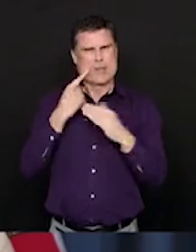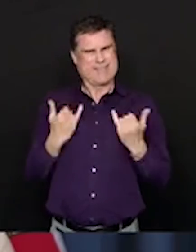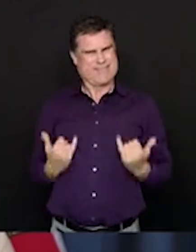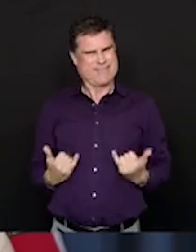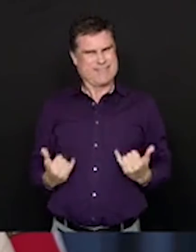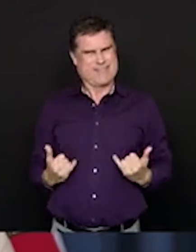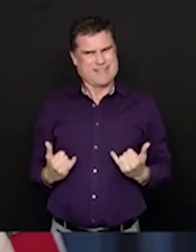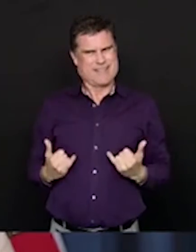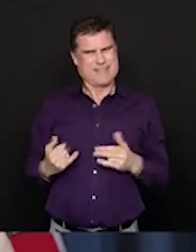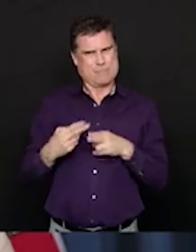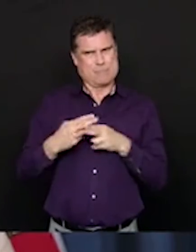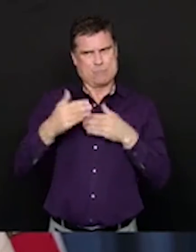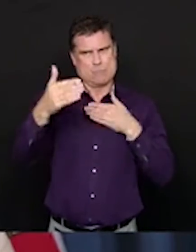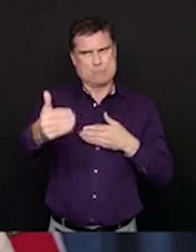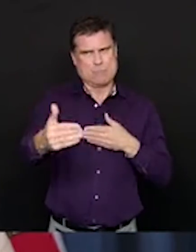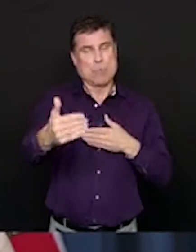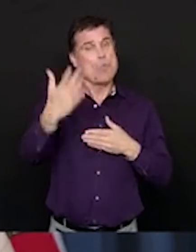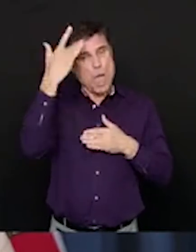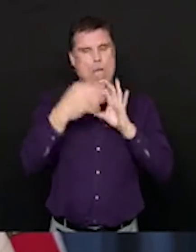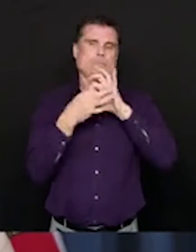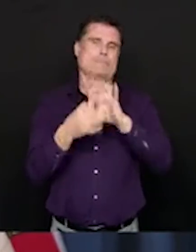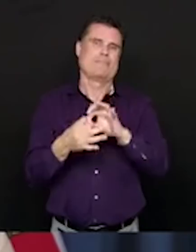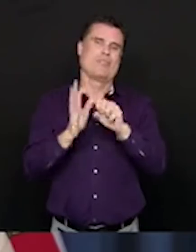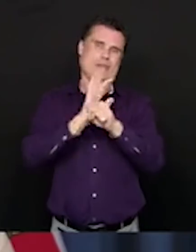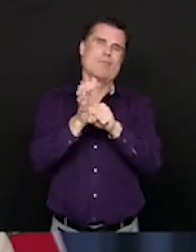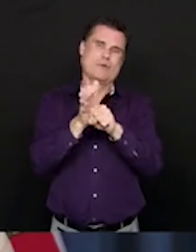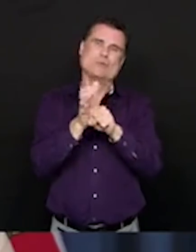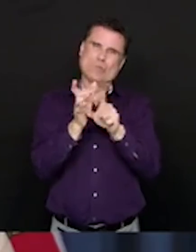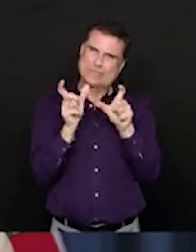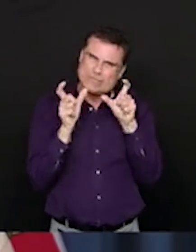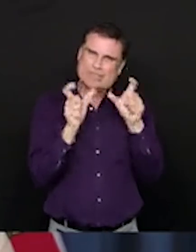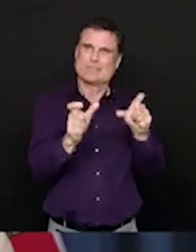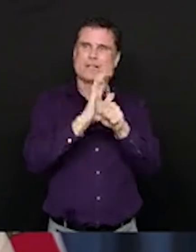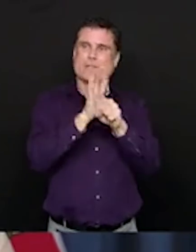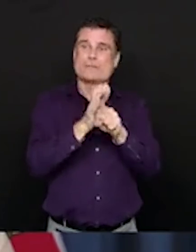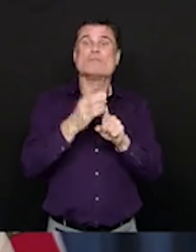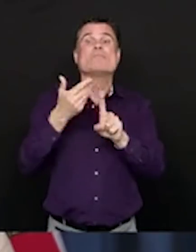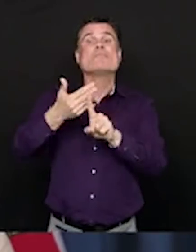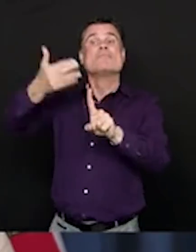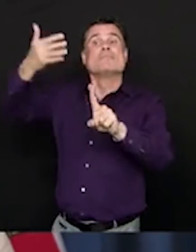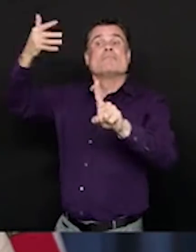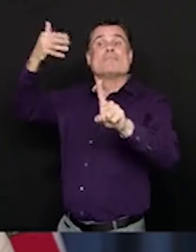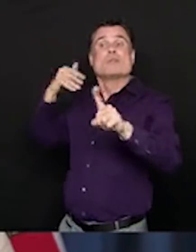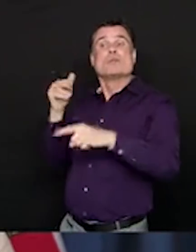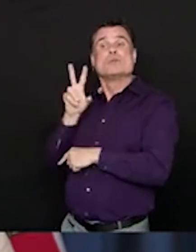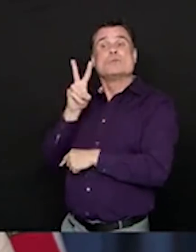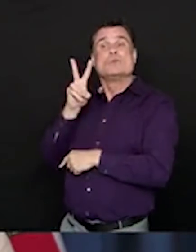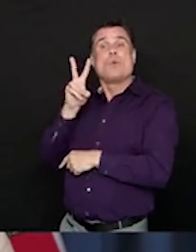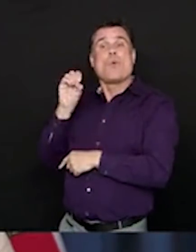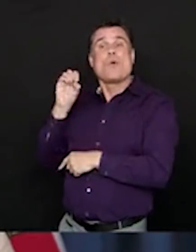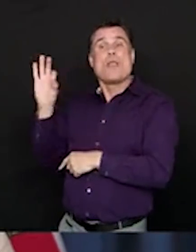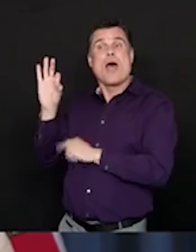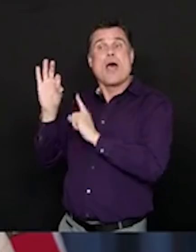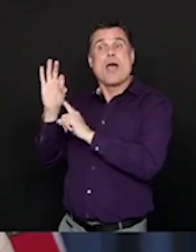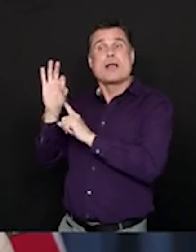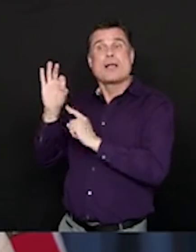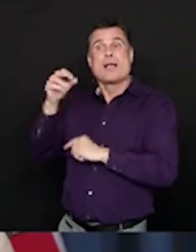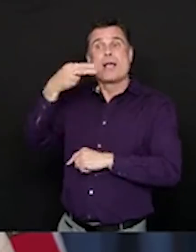during H1N1 in 2009, but it was initiated by myself a week and a half